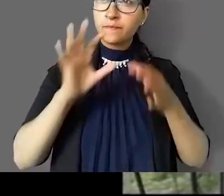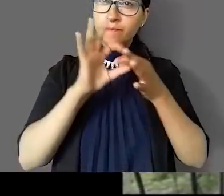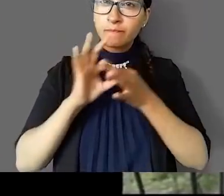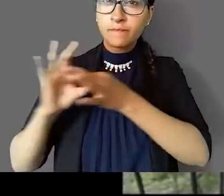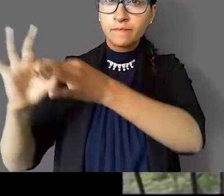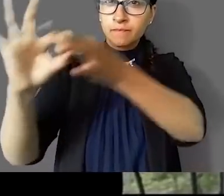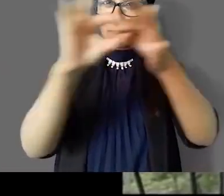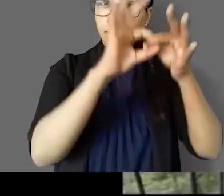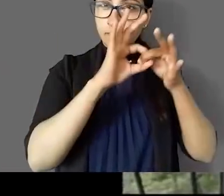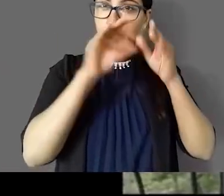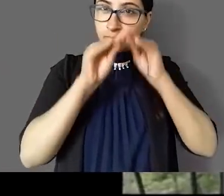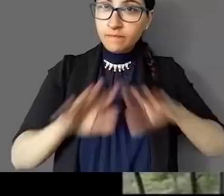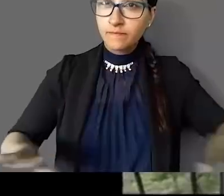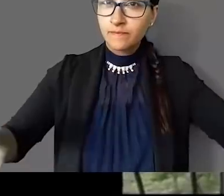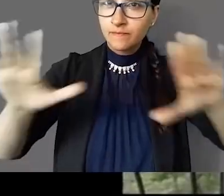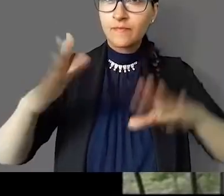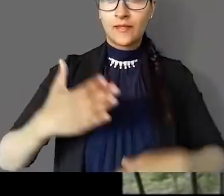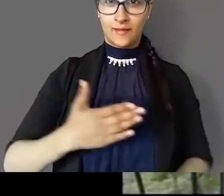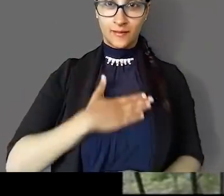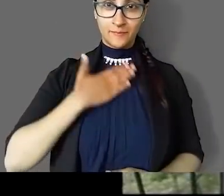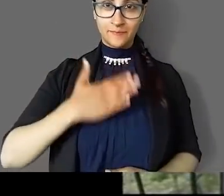unity, and your happiness.